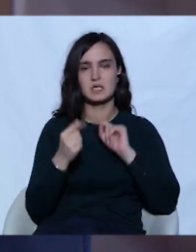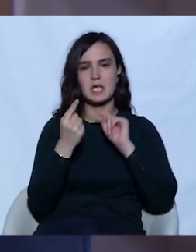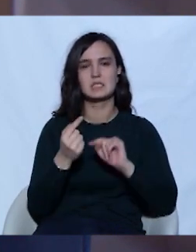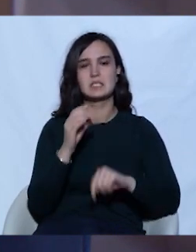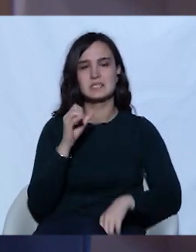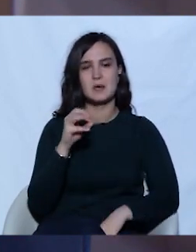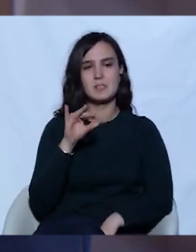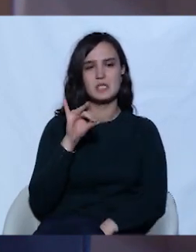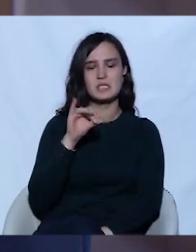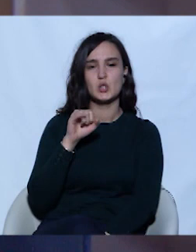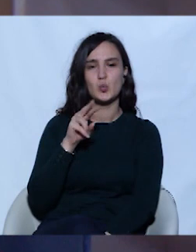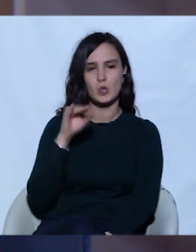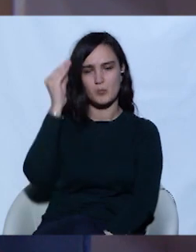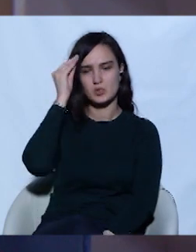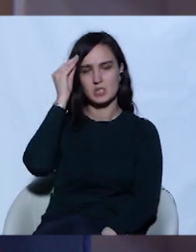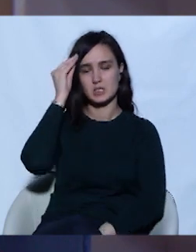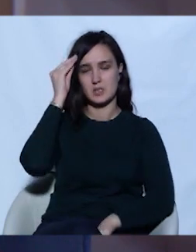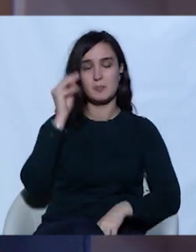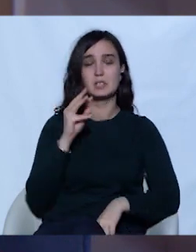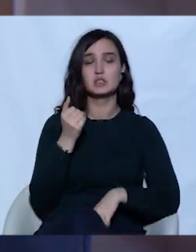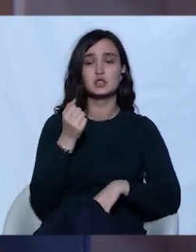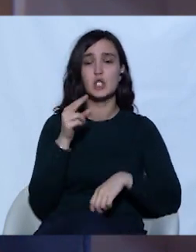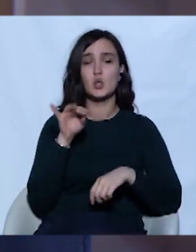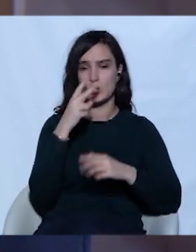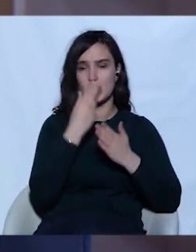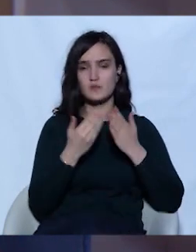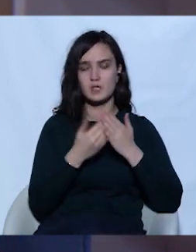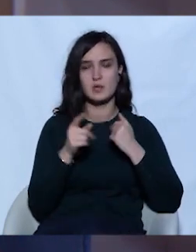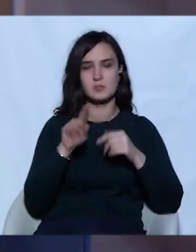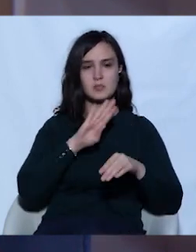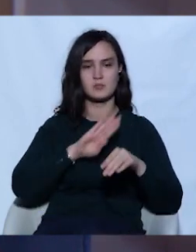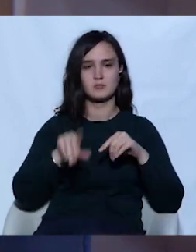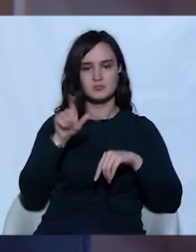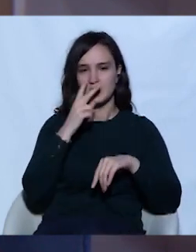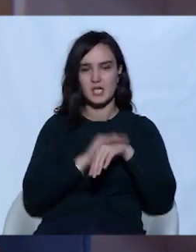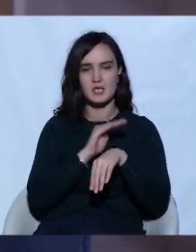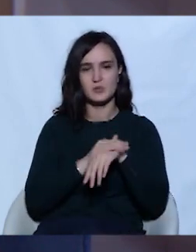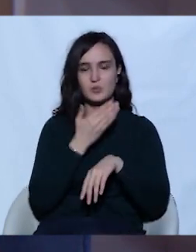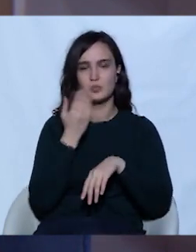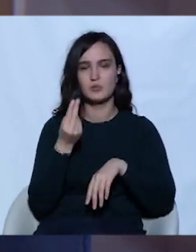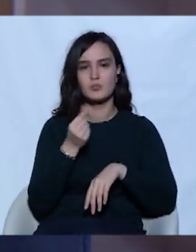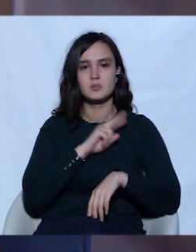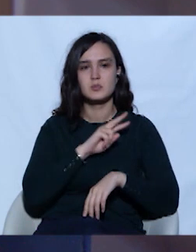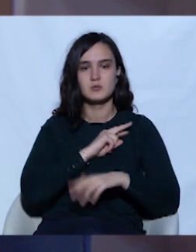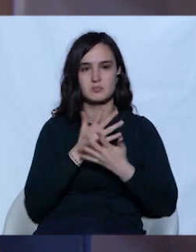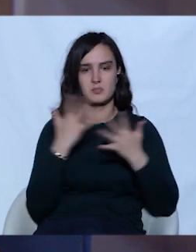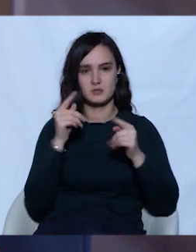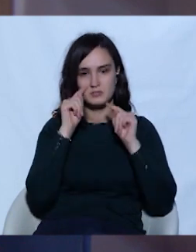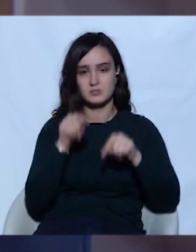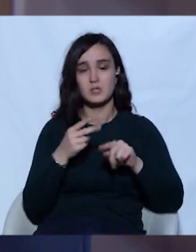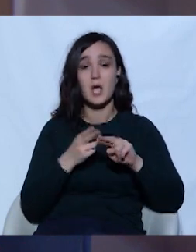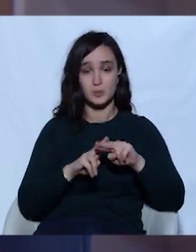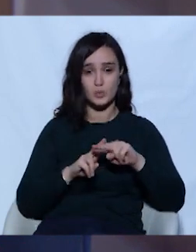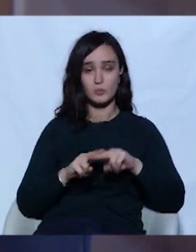is where we really understand why Emma is the way that she is. She was not disciplined by a parent,